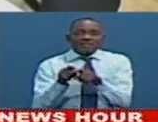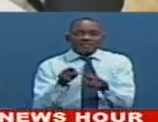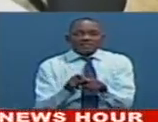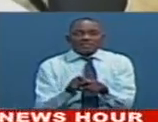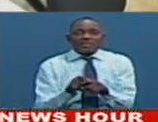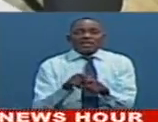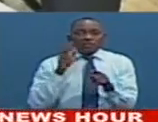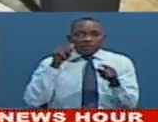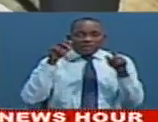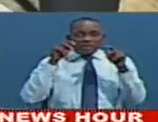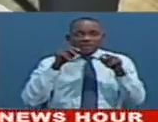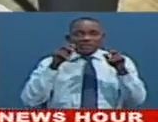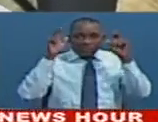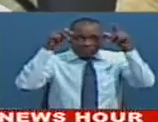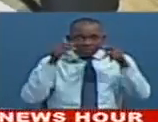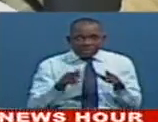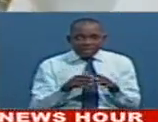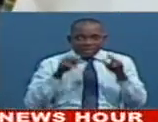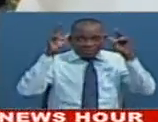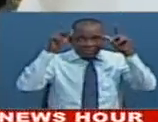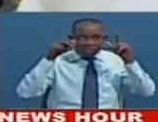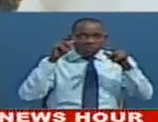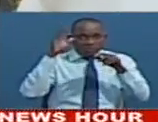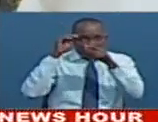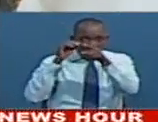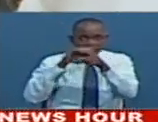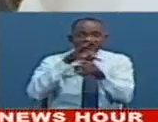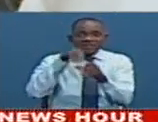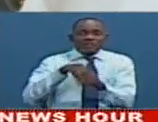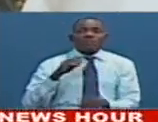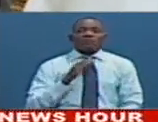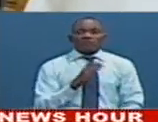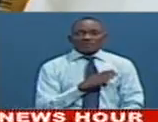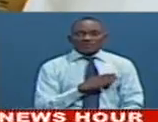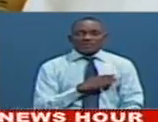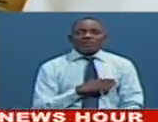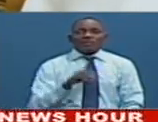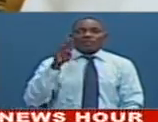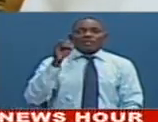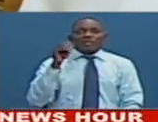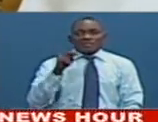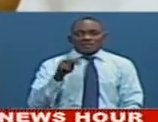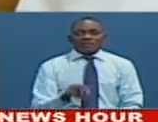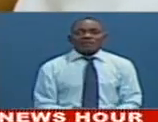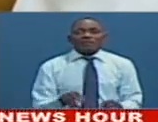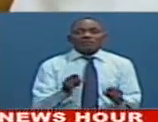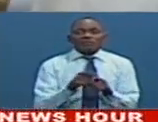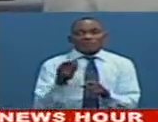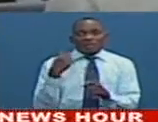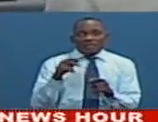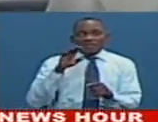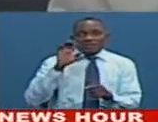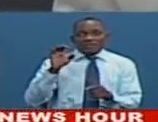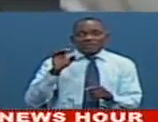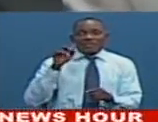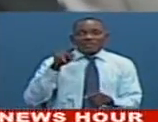the Amir and missionary in charge of the Ahmadiyya Muslim Mission in Ghana, Morvi Mohammed bin Saleh, and former Vice